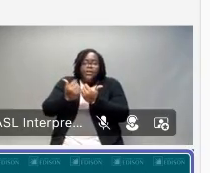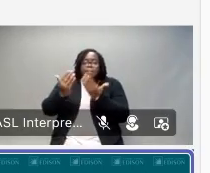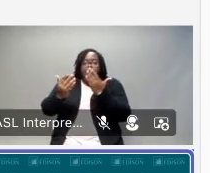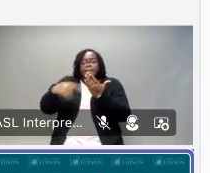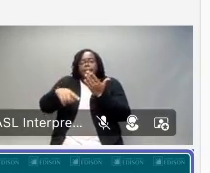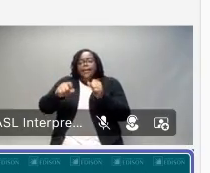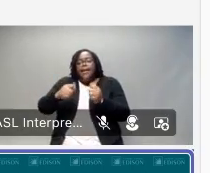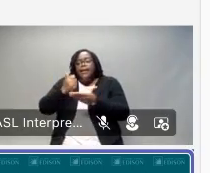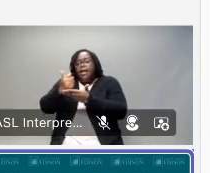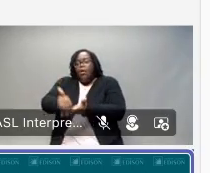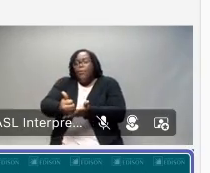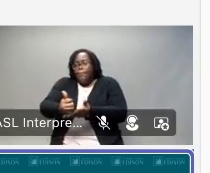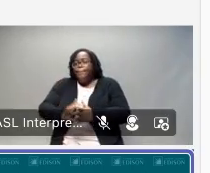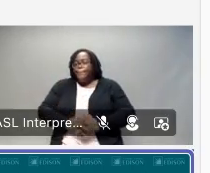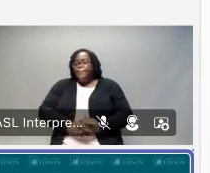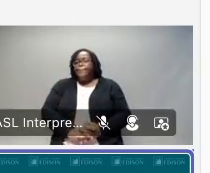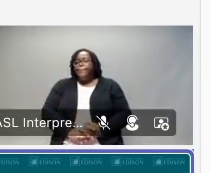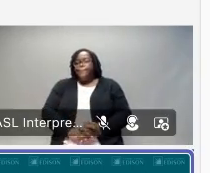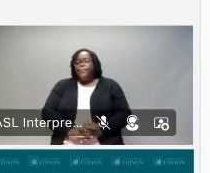able to help with something.